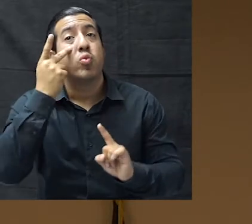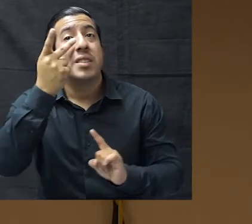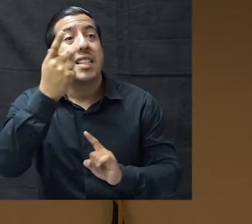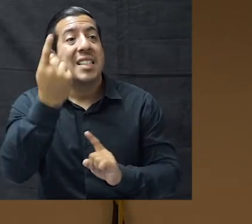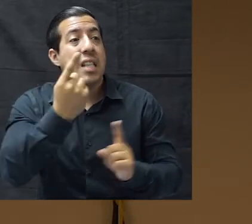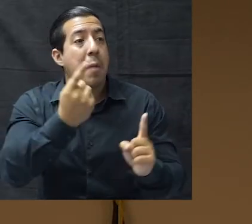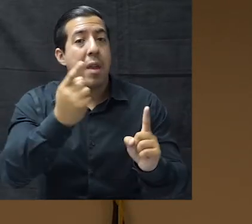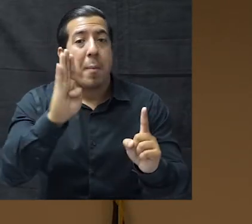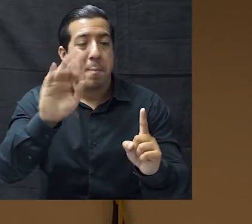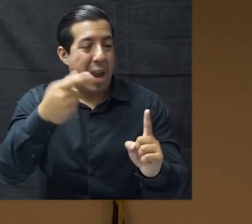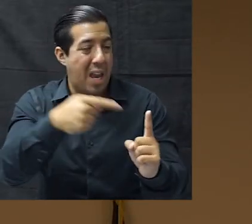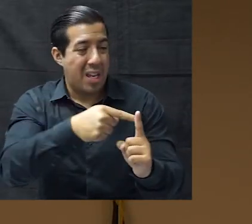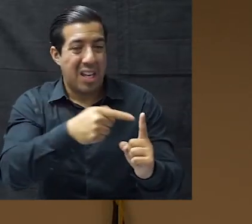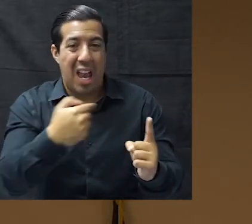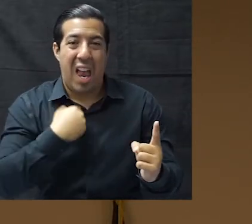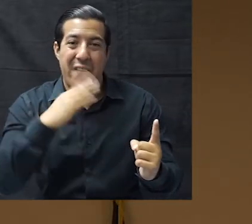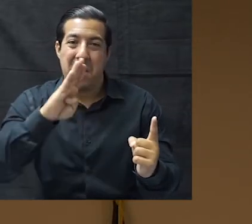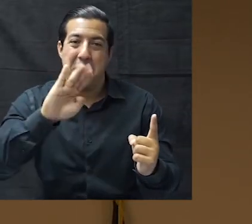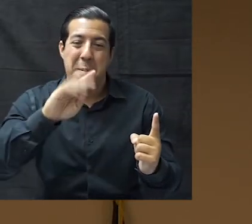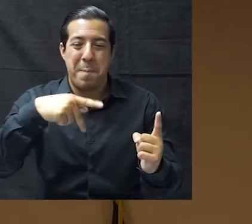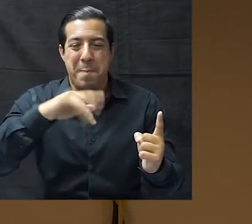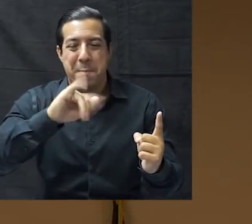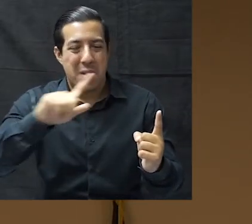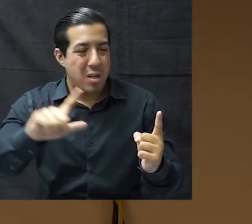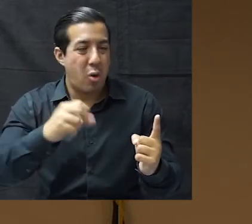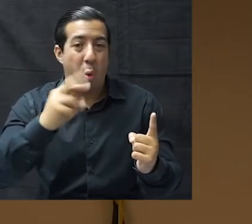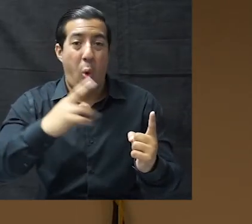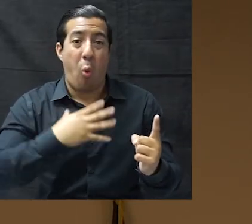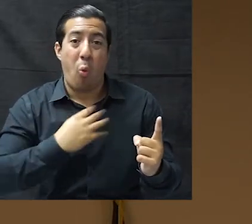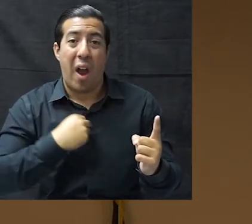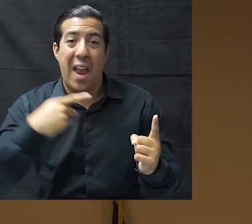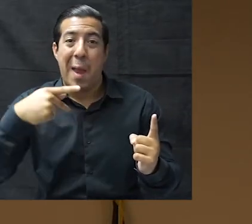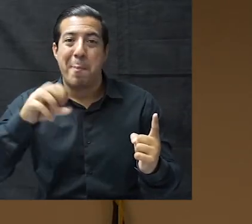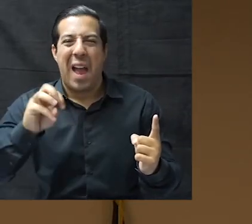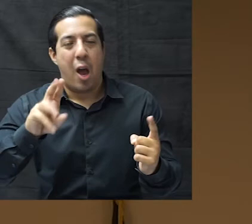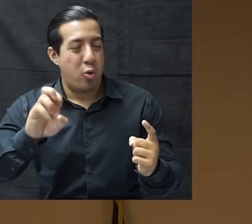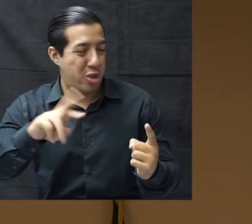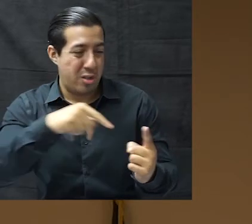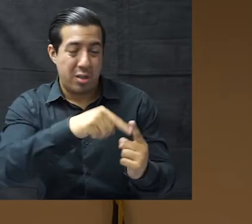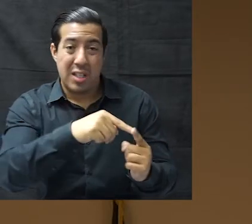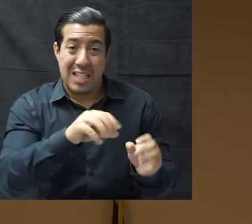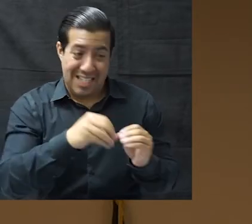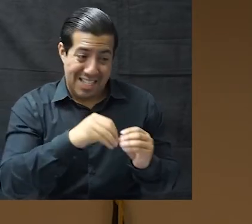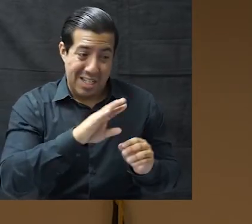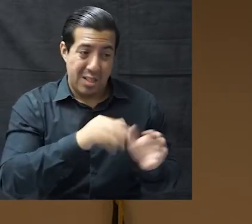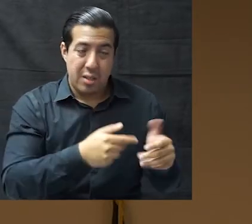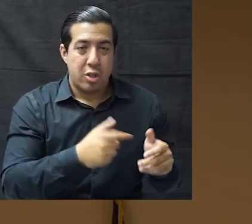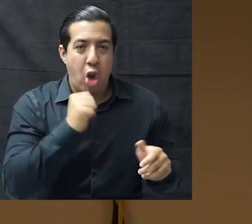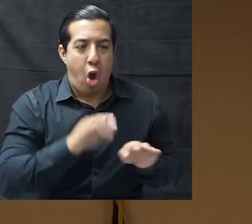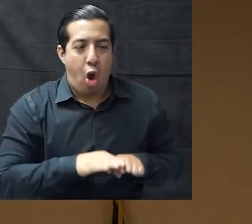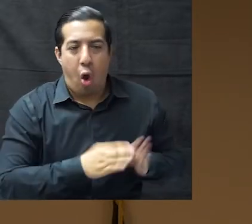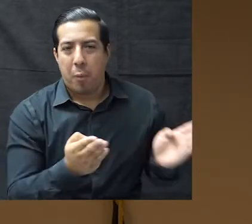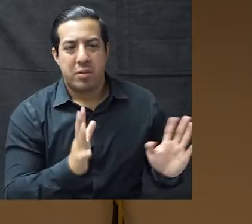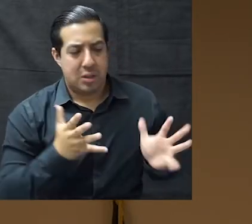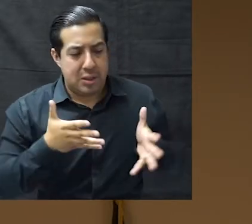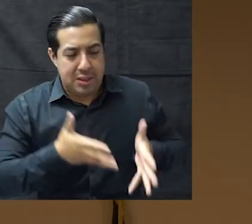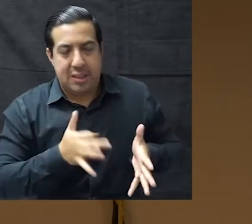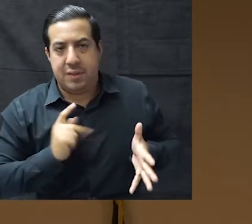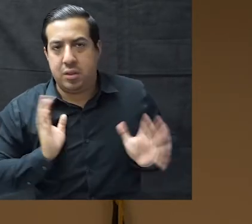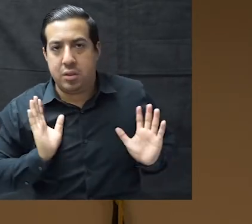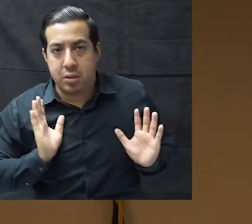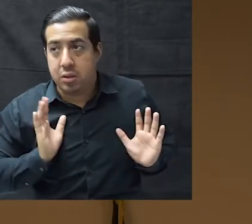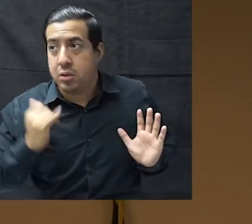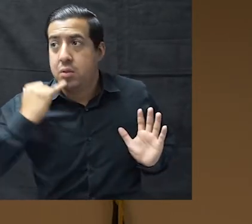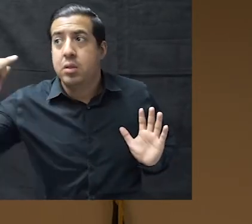Any other questions? Yes, ma'am. Is carfentanil legal? The only legitimate use of carfentanil, like I say, is as a large